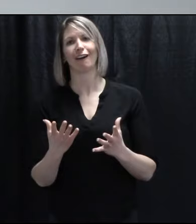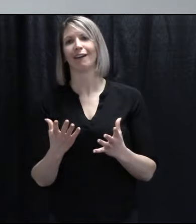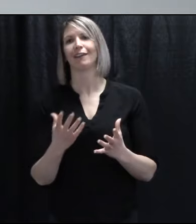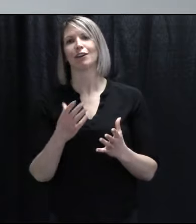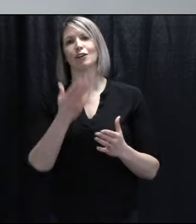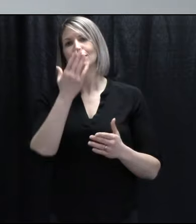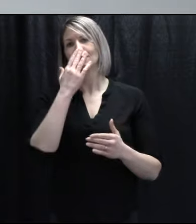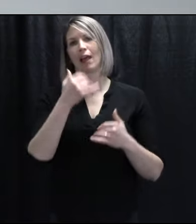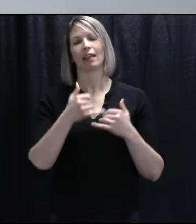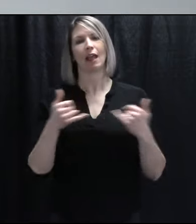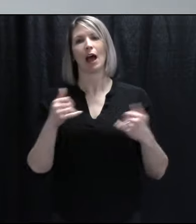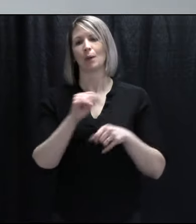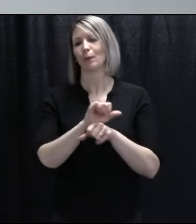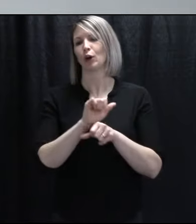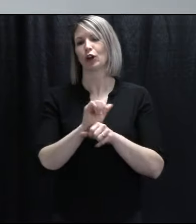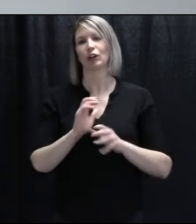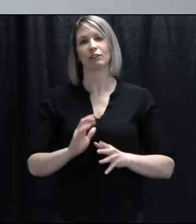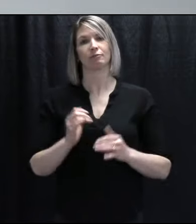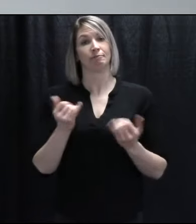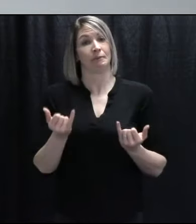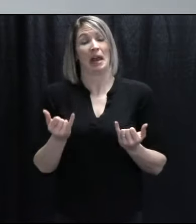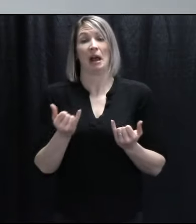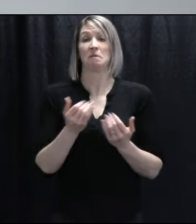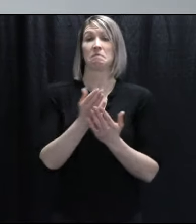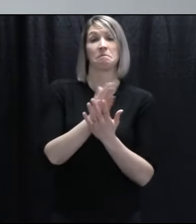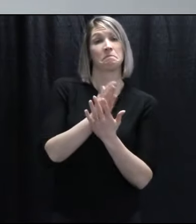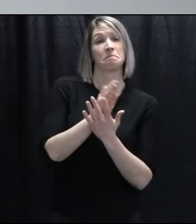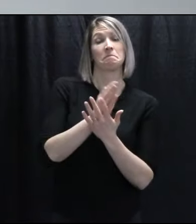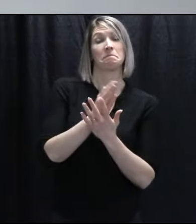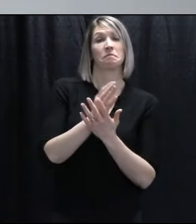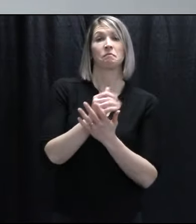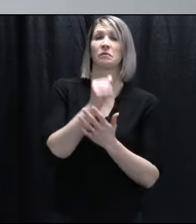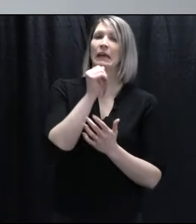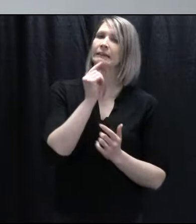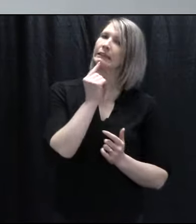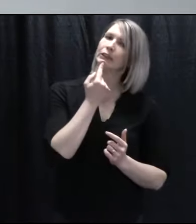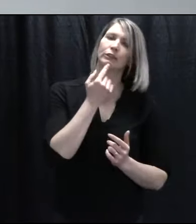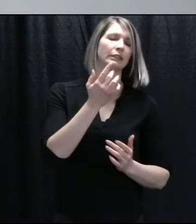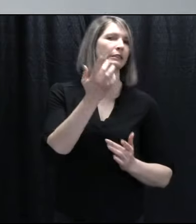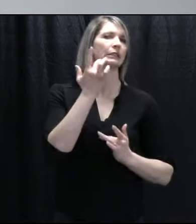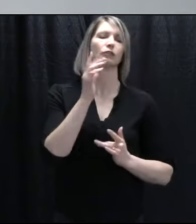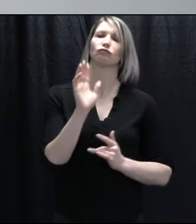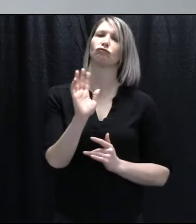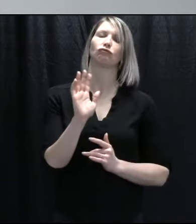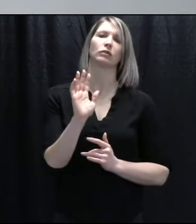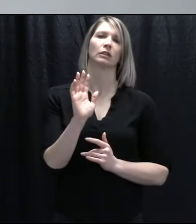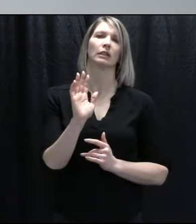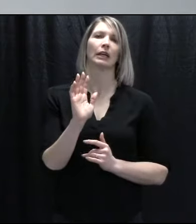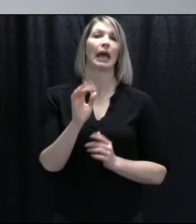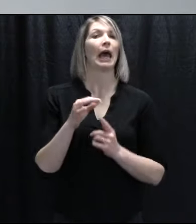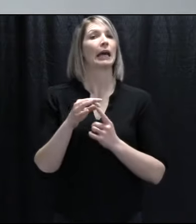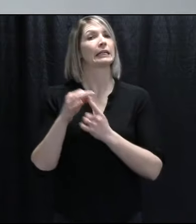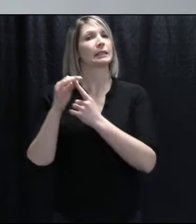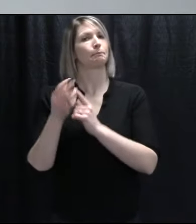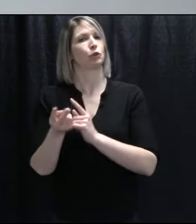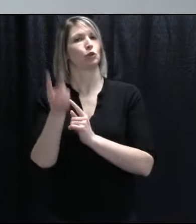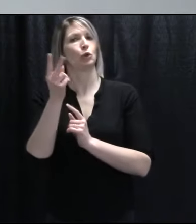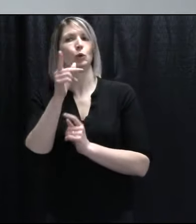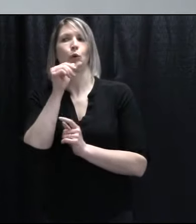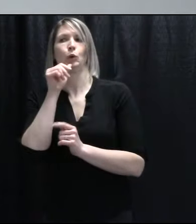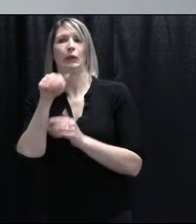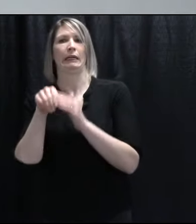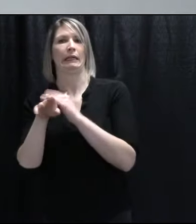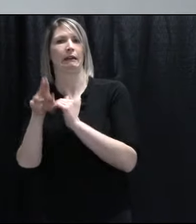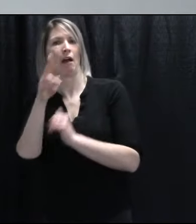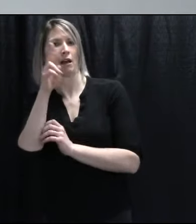diagnosed has mild to moderate, except for the 2 admissions that we've had. So I think